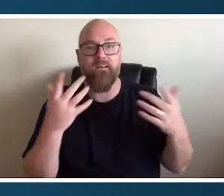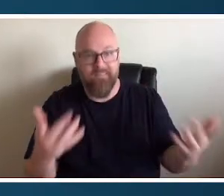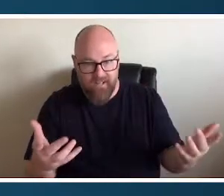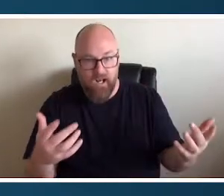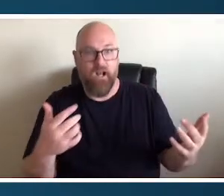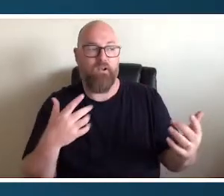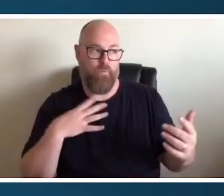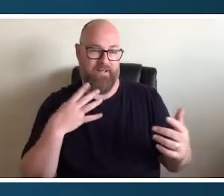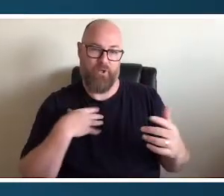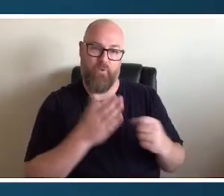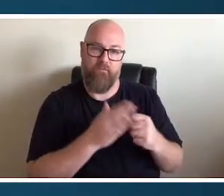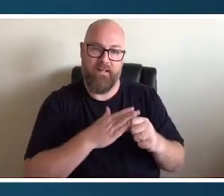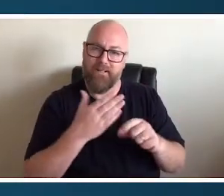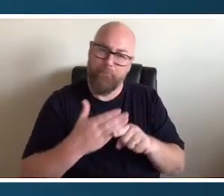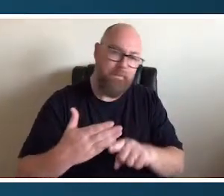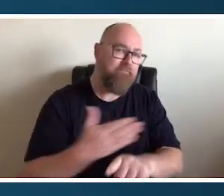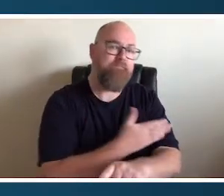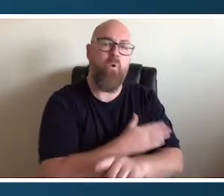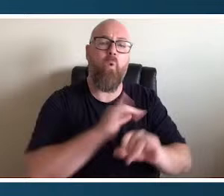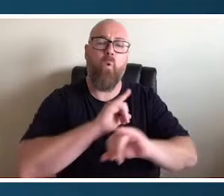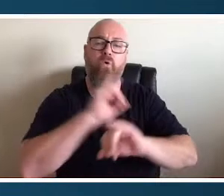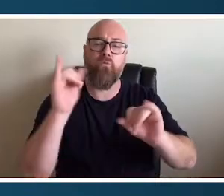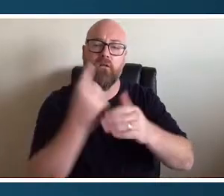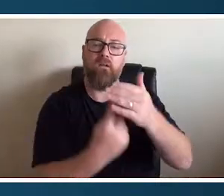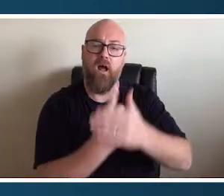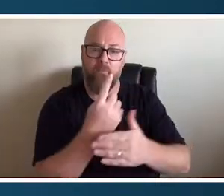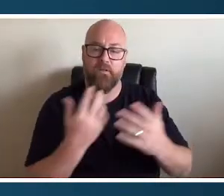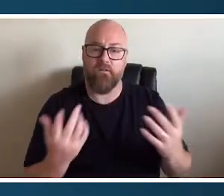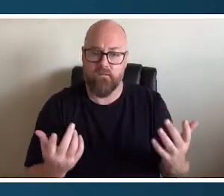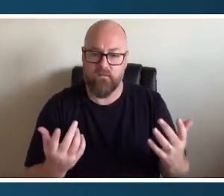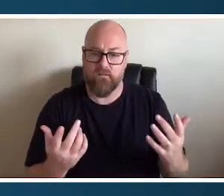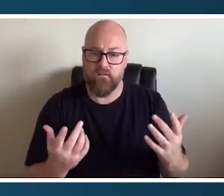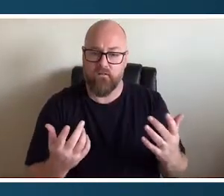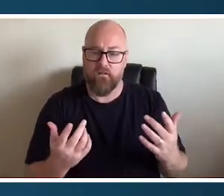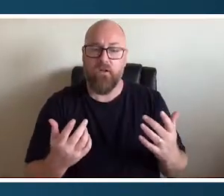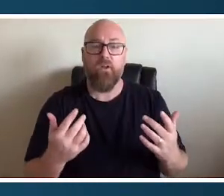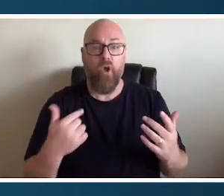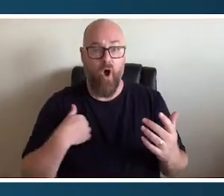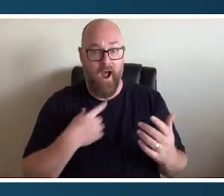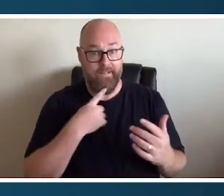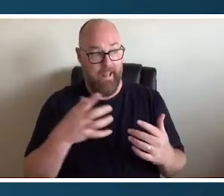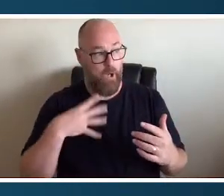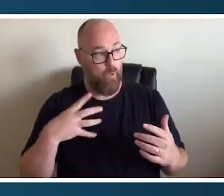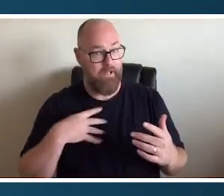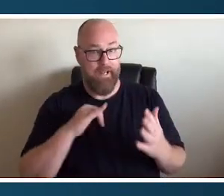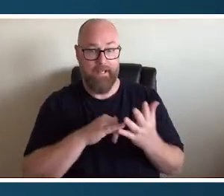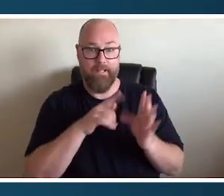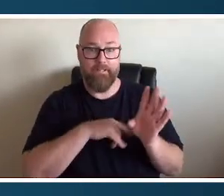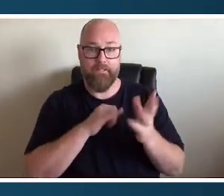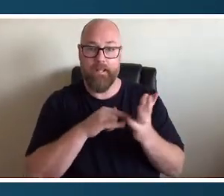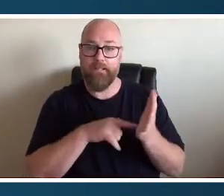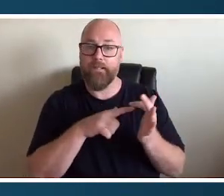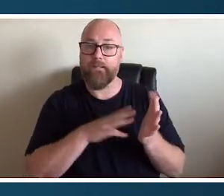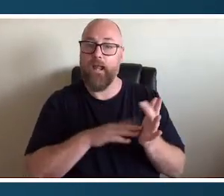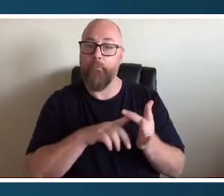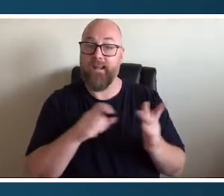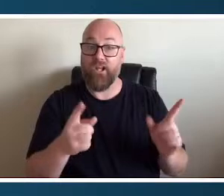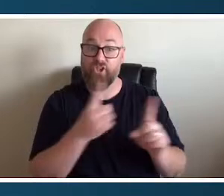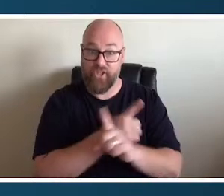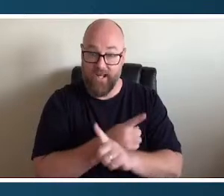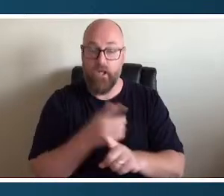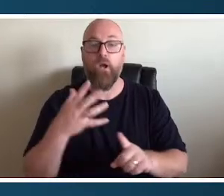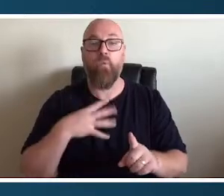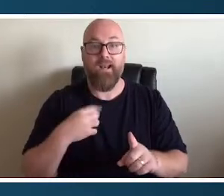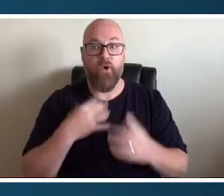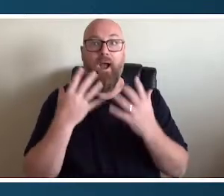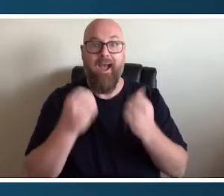way ahead of the crisis. So we really, when I said we need systemic changes, is we need really to have this conversation between aid